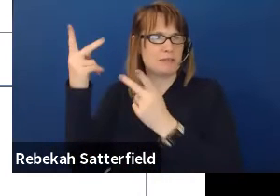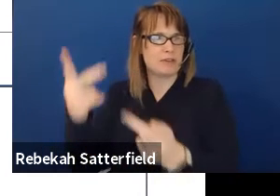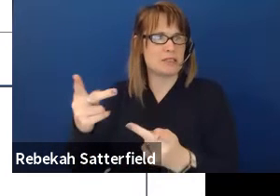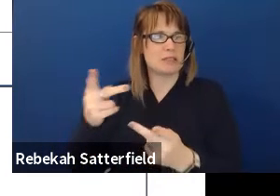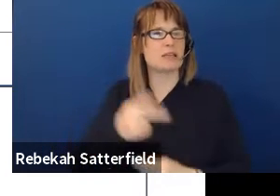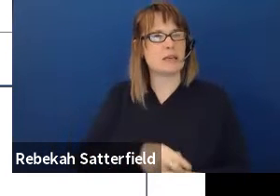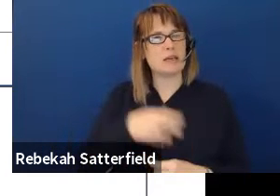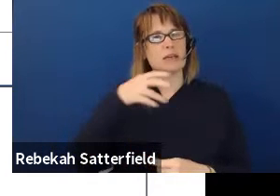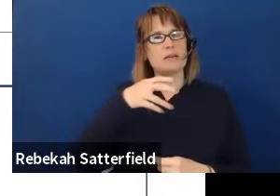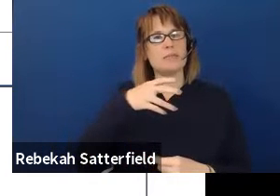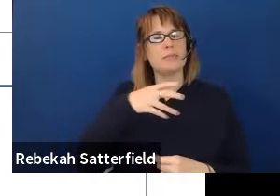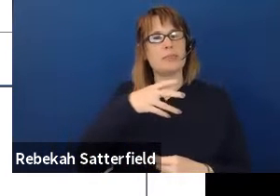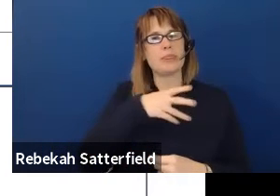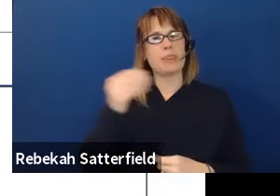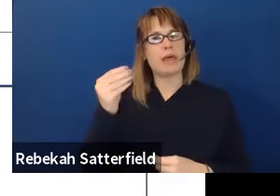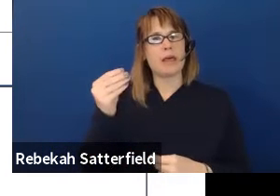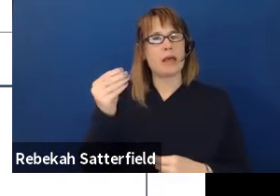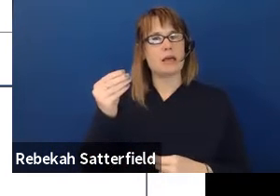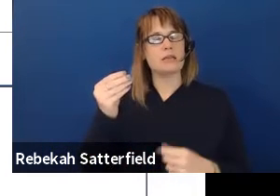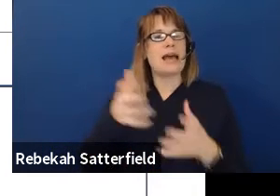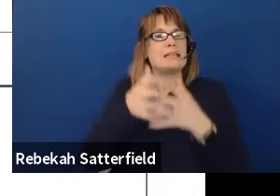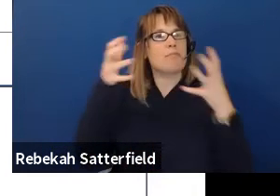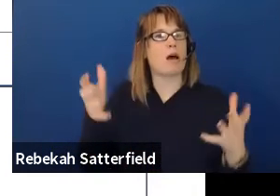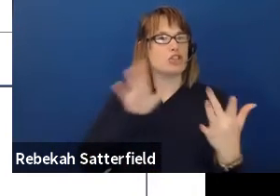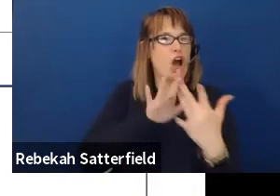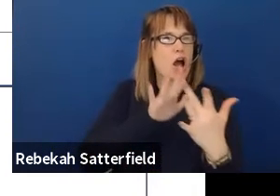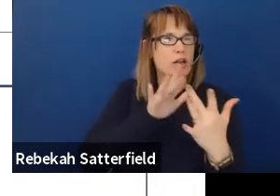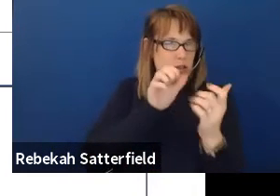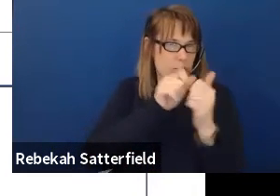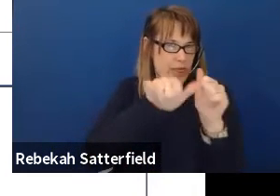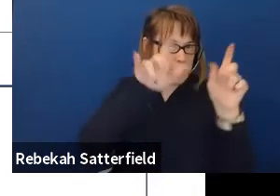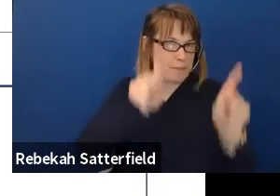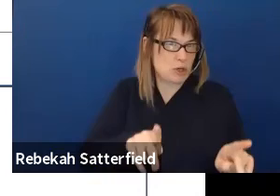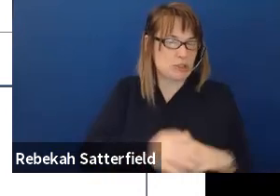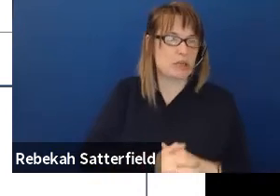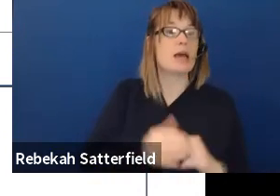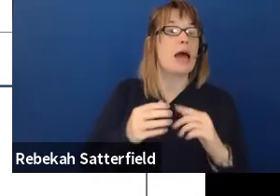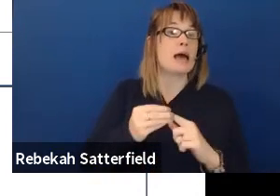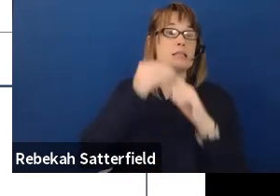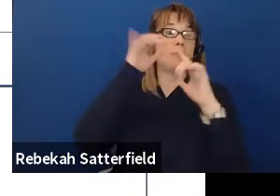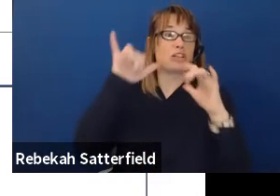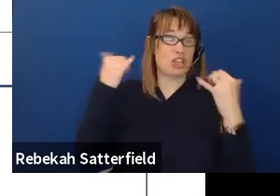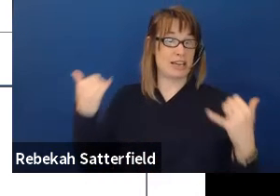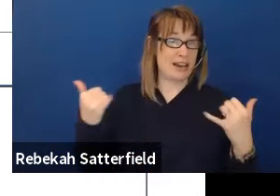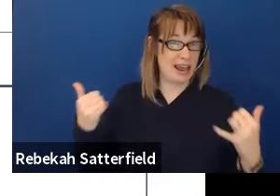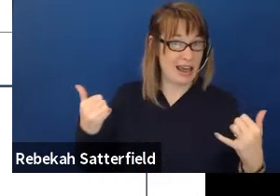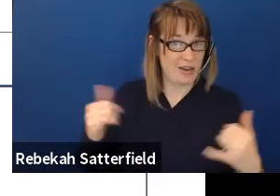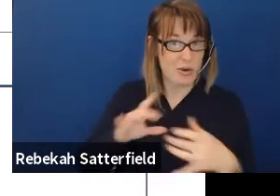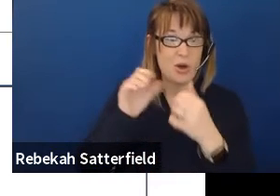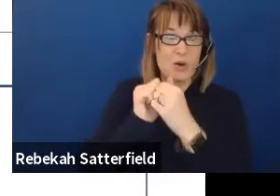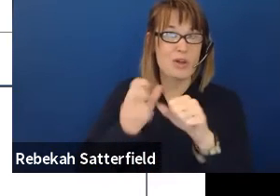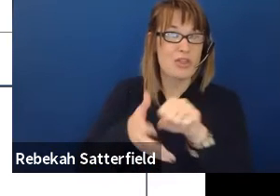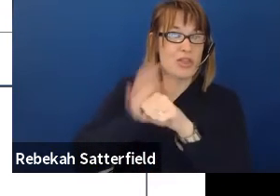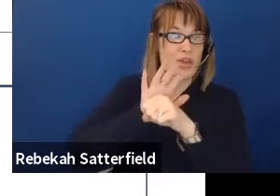with very minimal lift, excuse me. And especially in the days of COVID, some